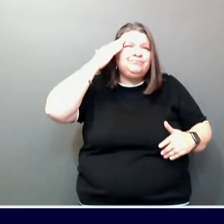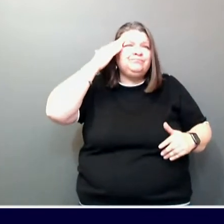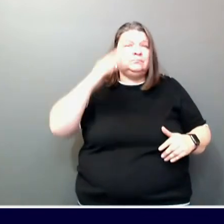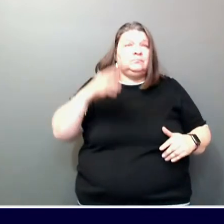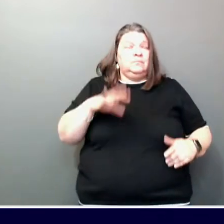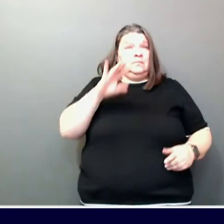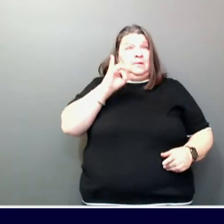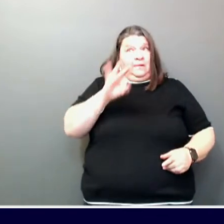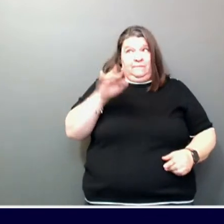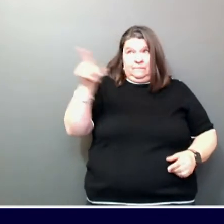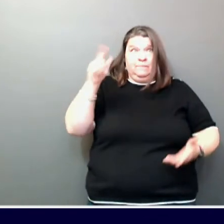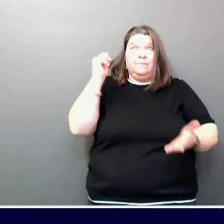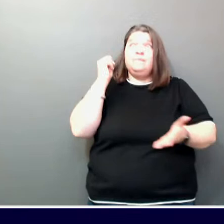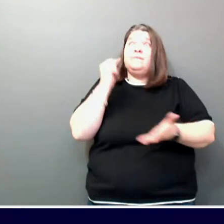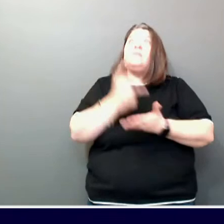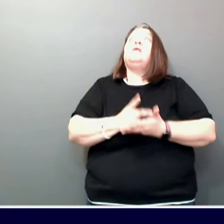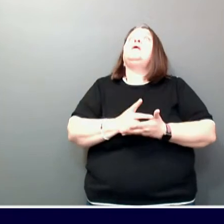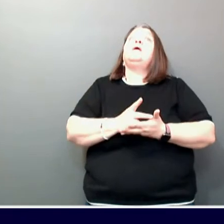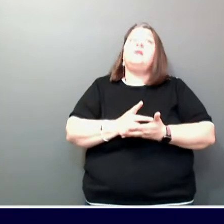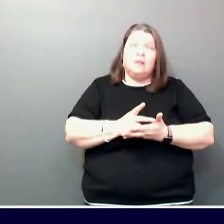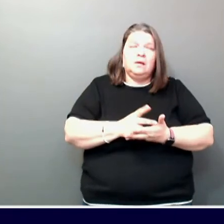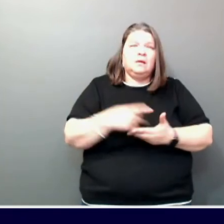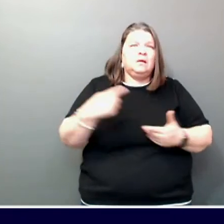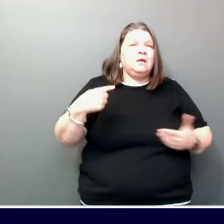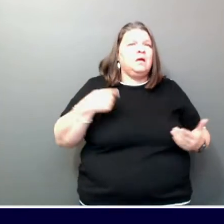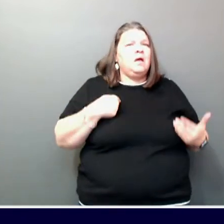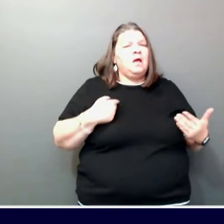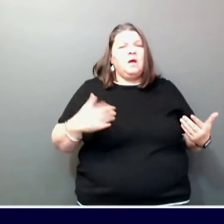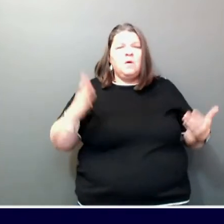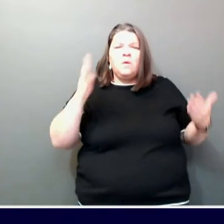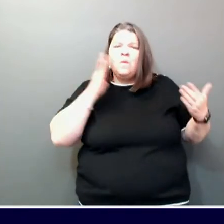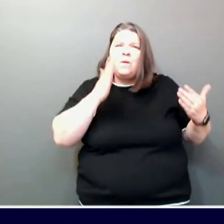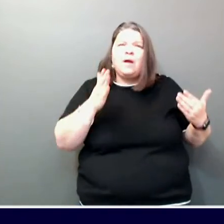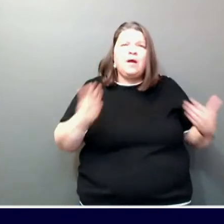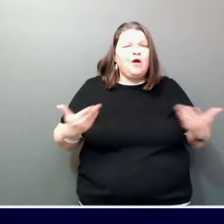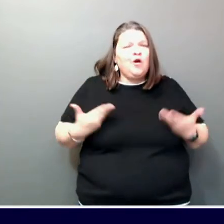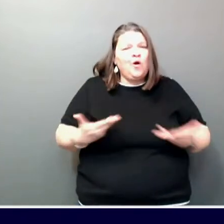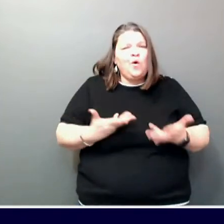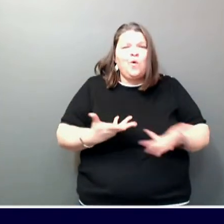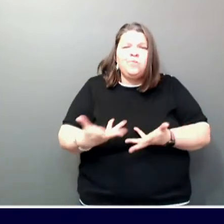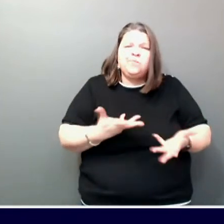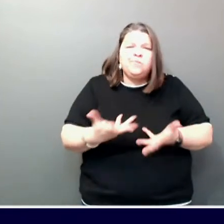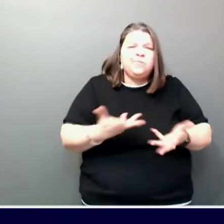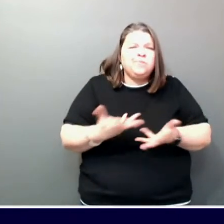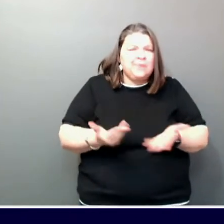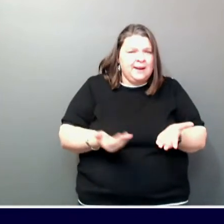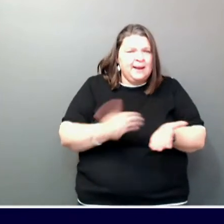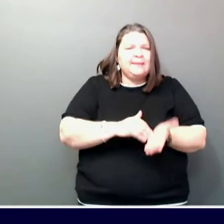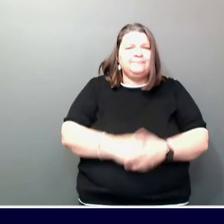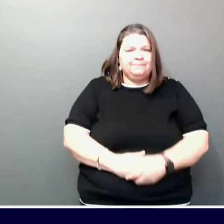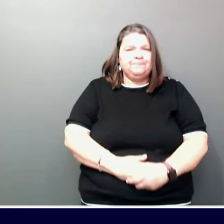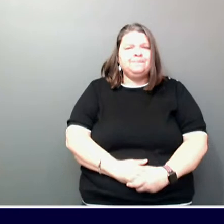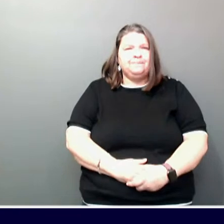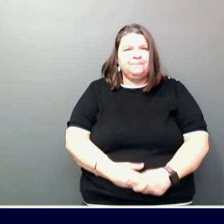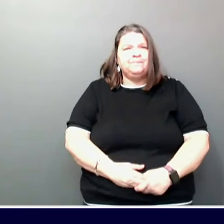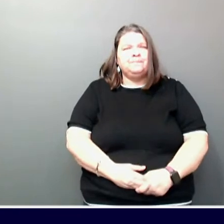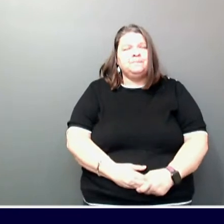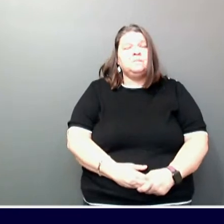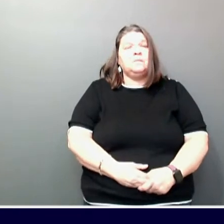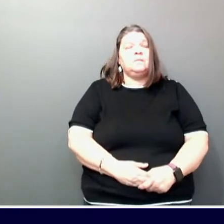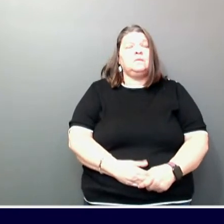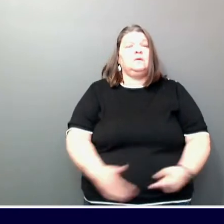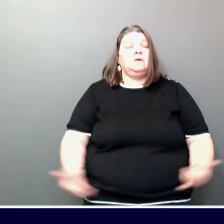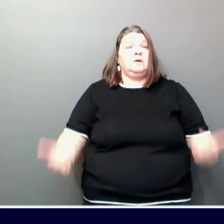certainly something that all of us will be discussing. But for right now, what I want folks to know is that this is regulators being prudent